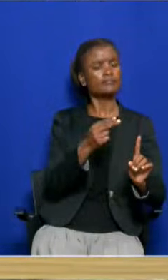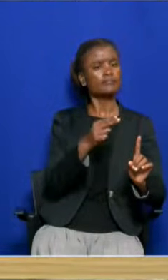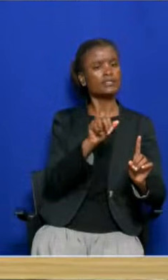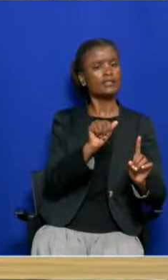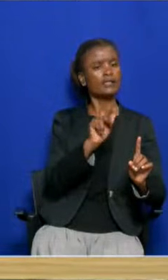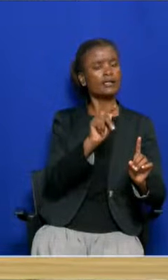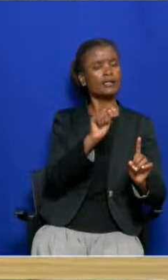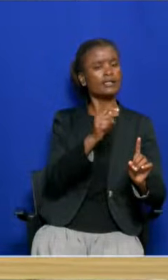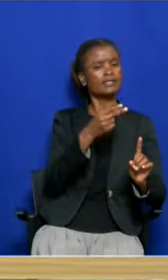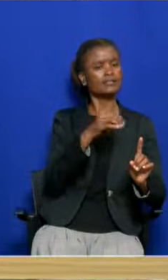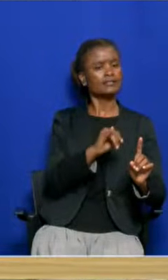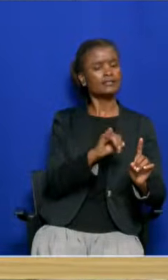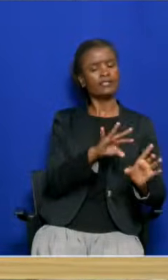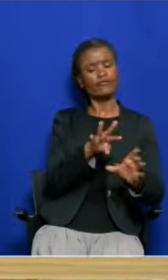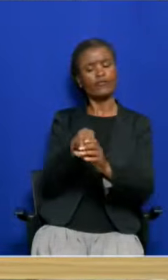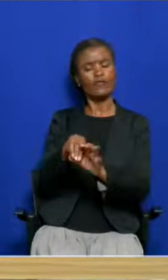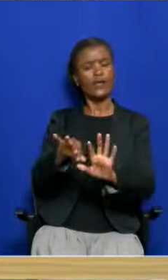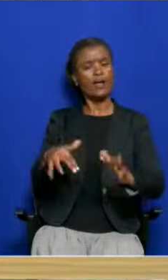I'm still